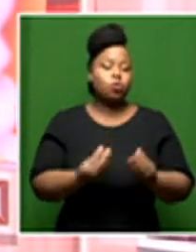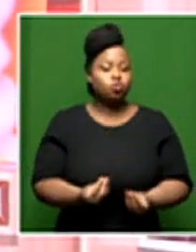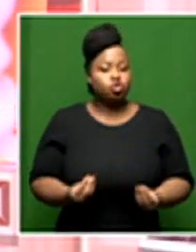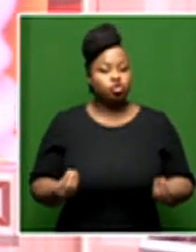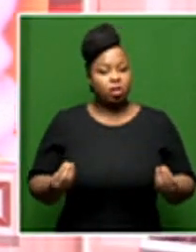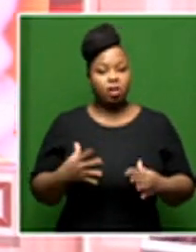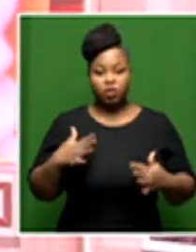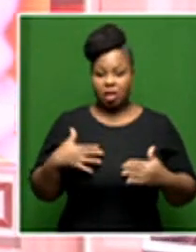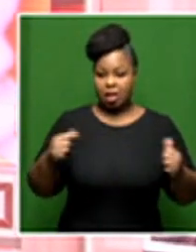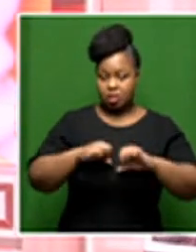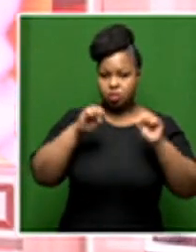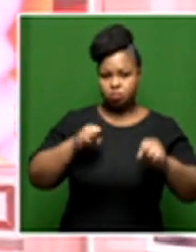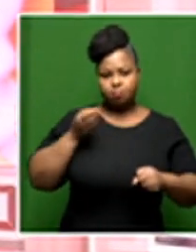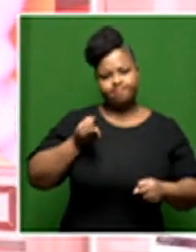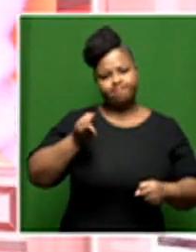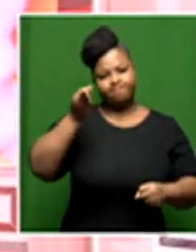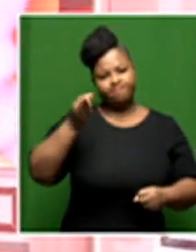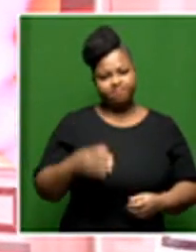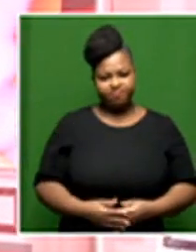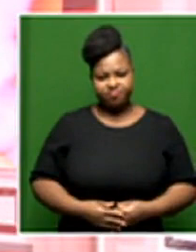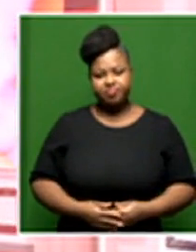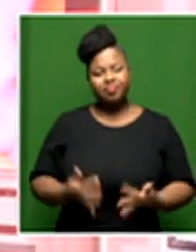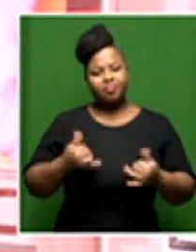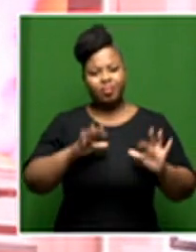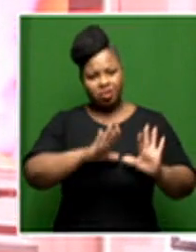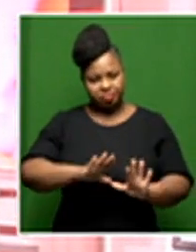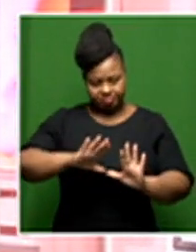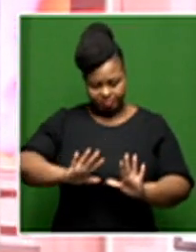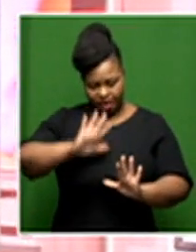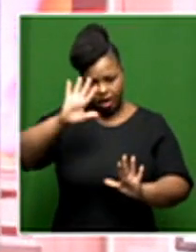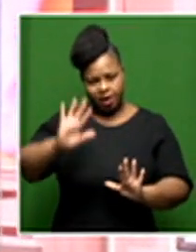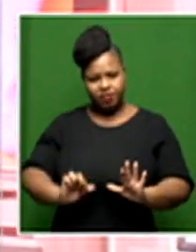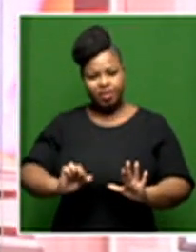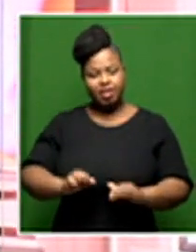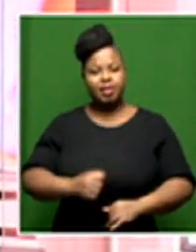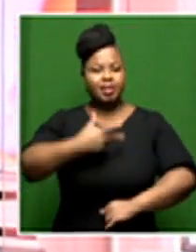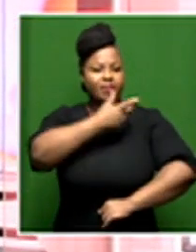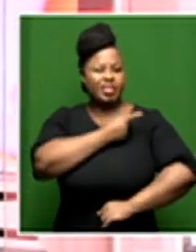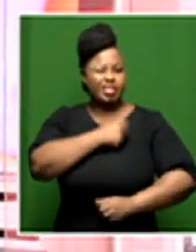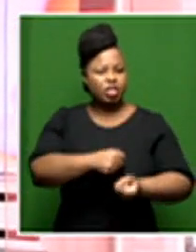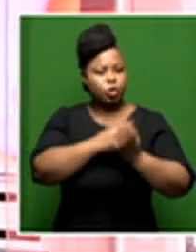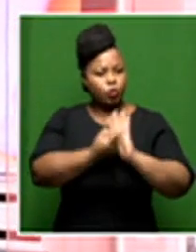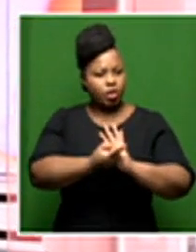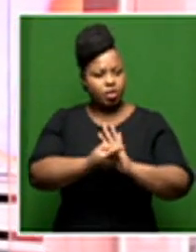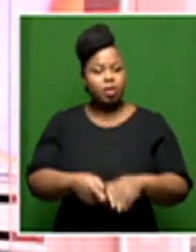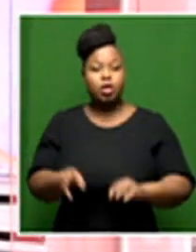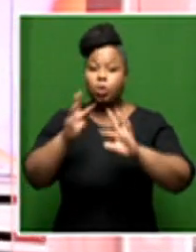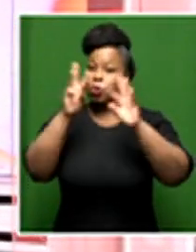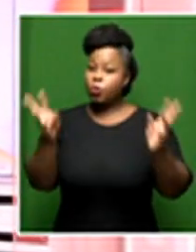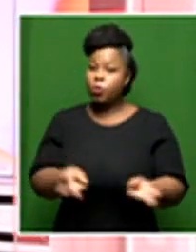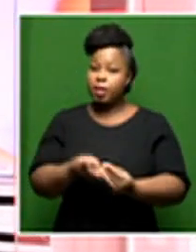children and the health system in future. As the continent commemorates African Vaccination Week and